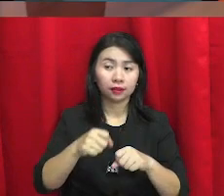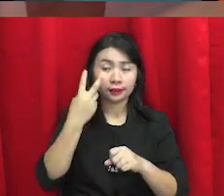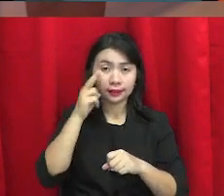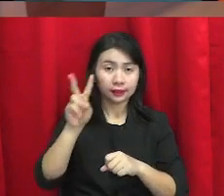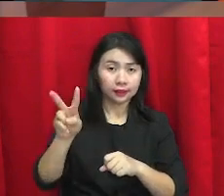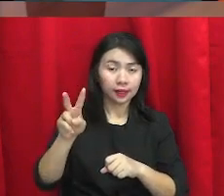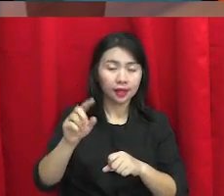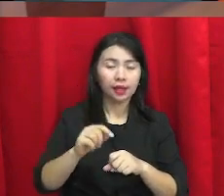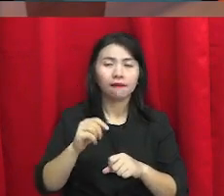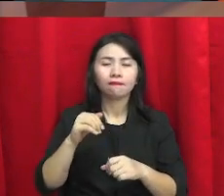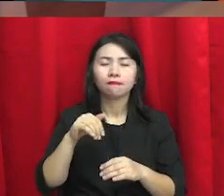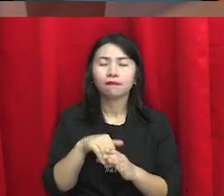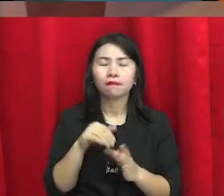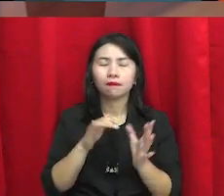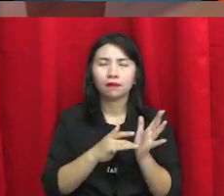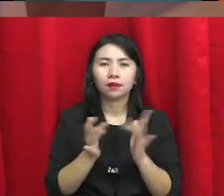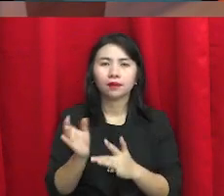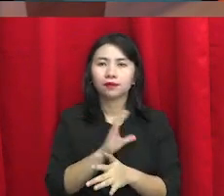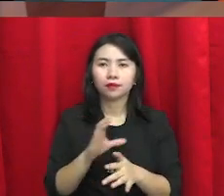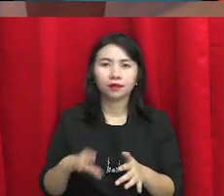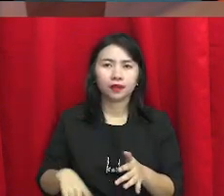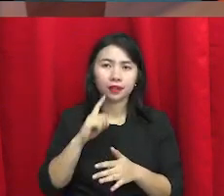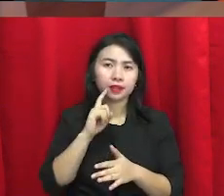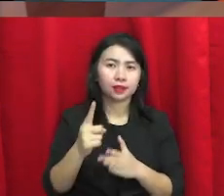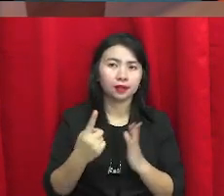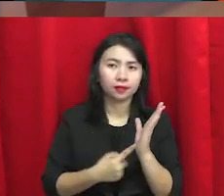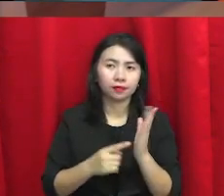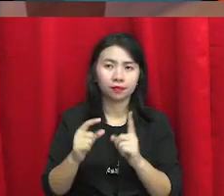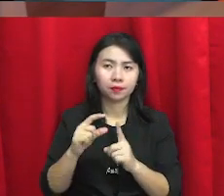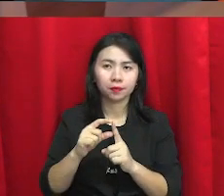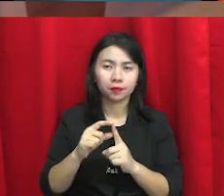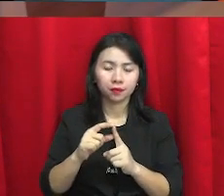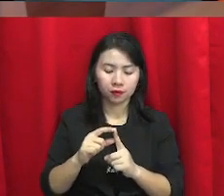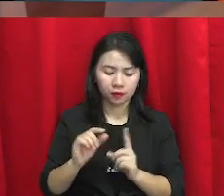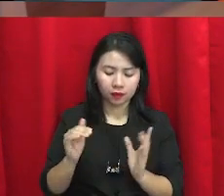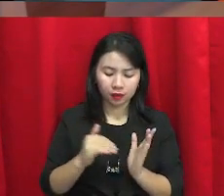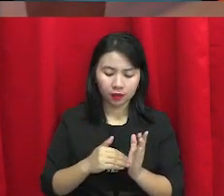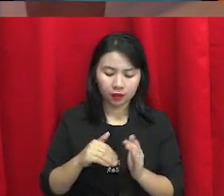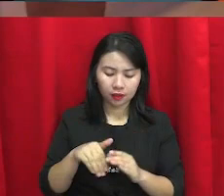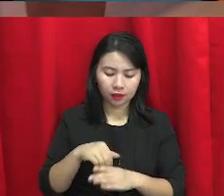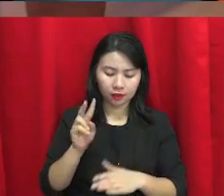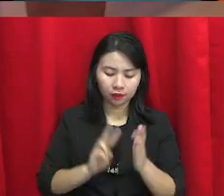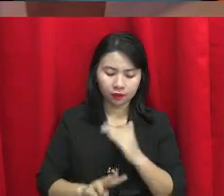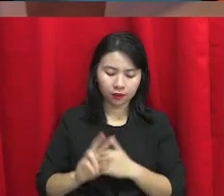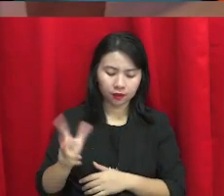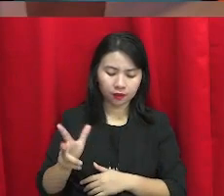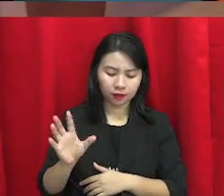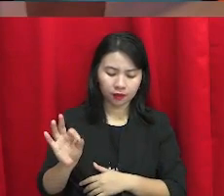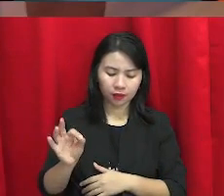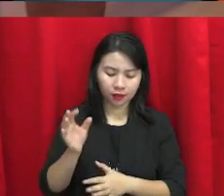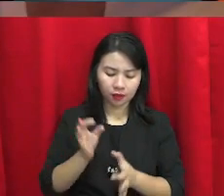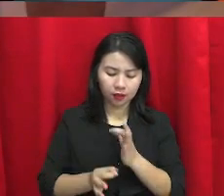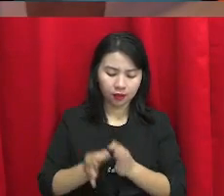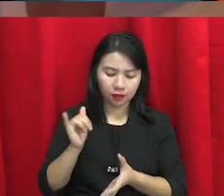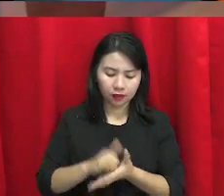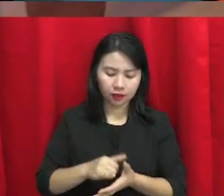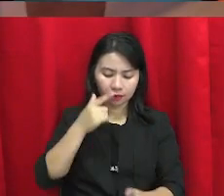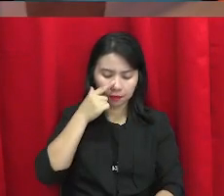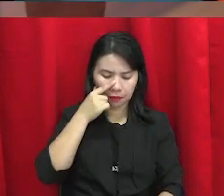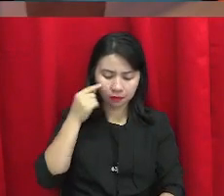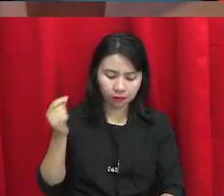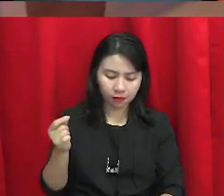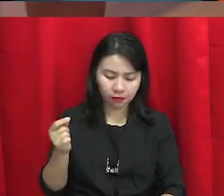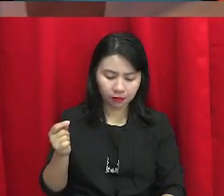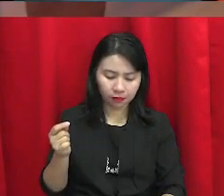Jesus Christ saying these words, makikita natin sa verse 39, if it be possible. You